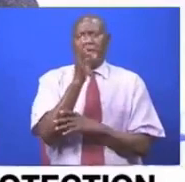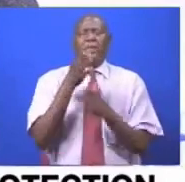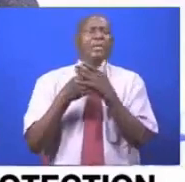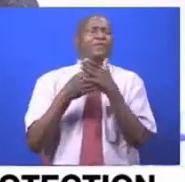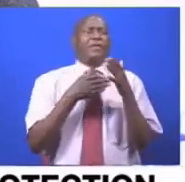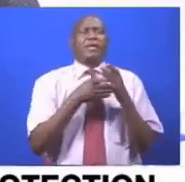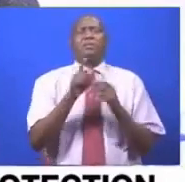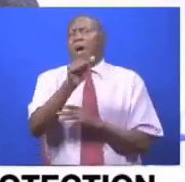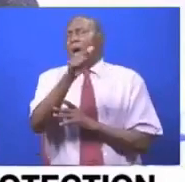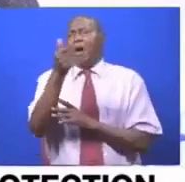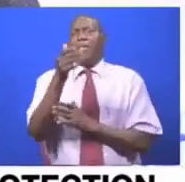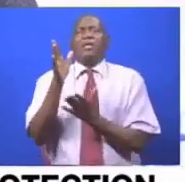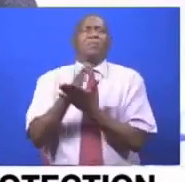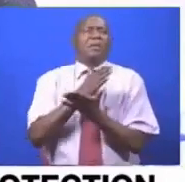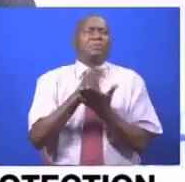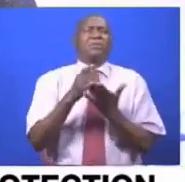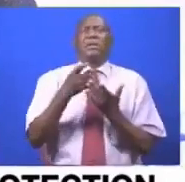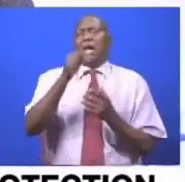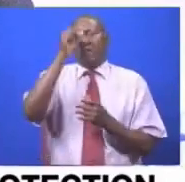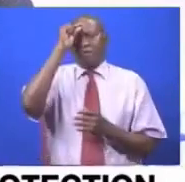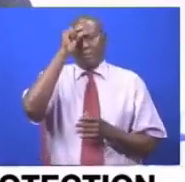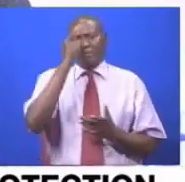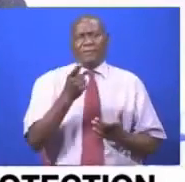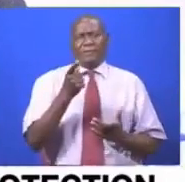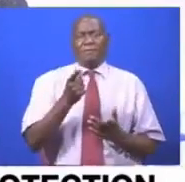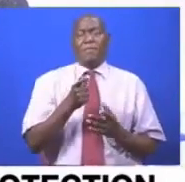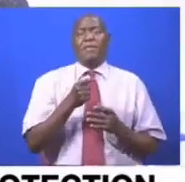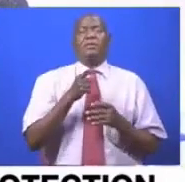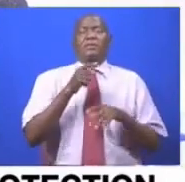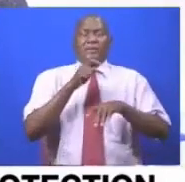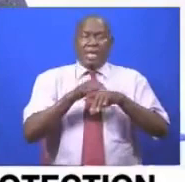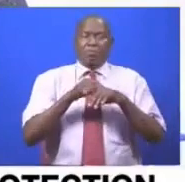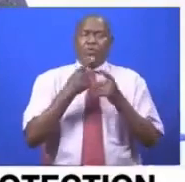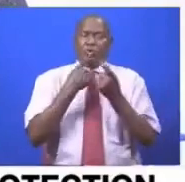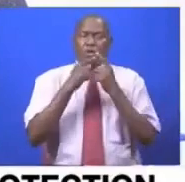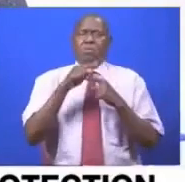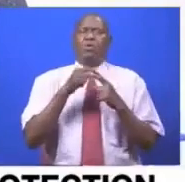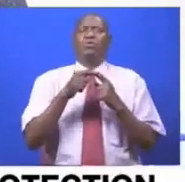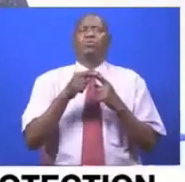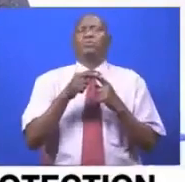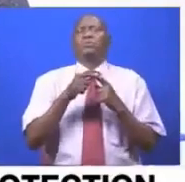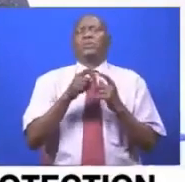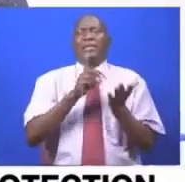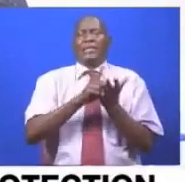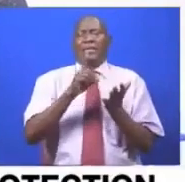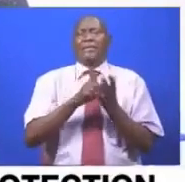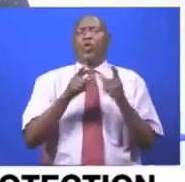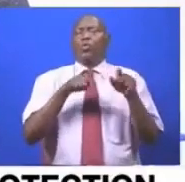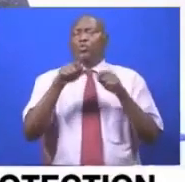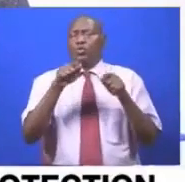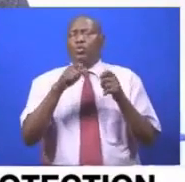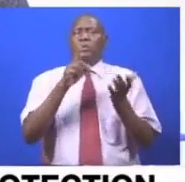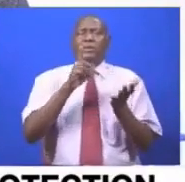other arms of government. Yet, if we talk about data controllers and data processors, you will realize that